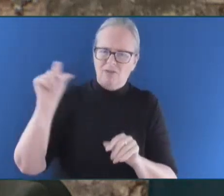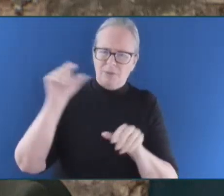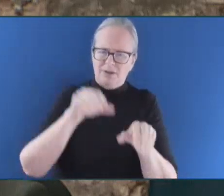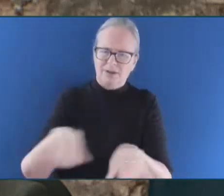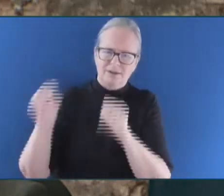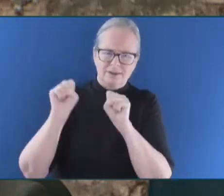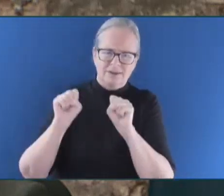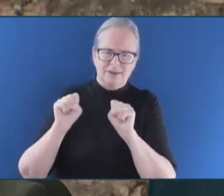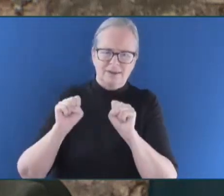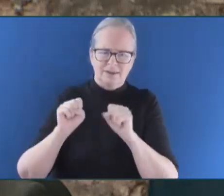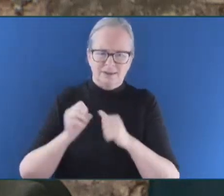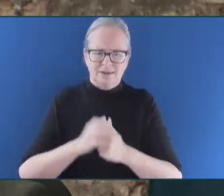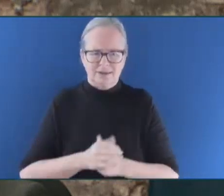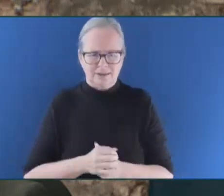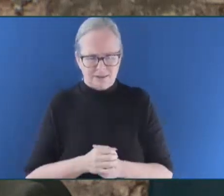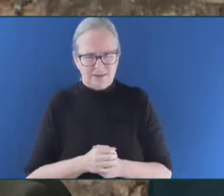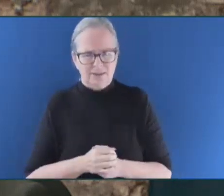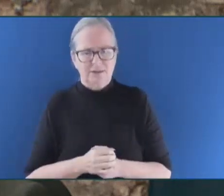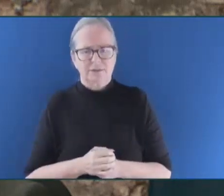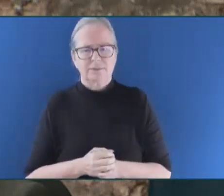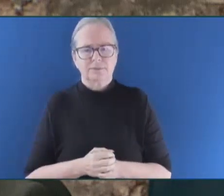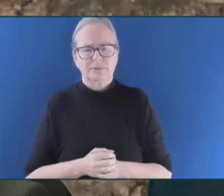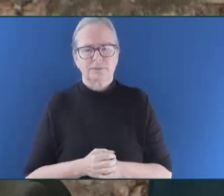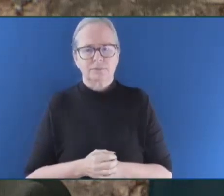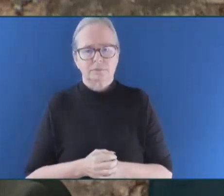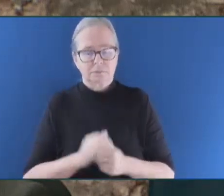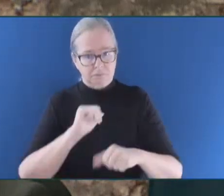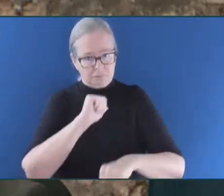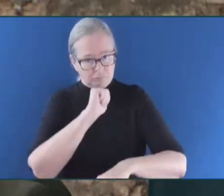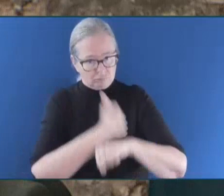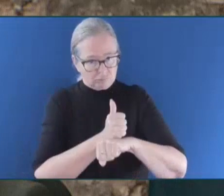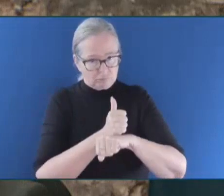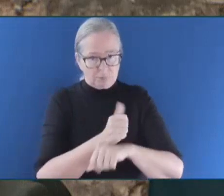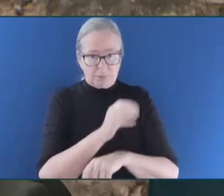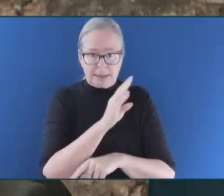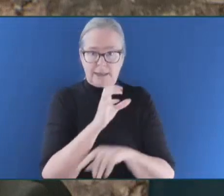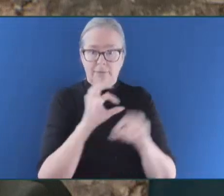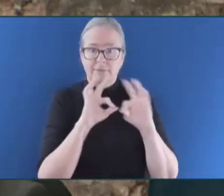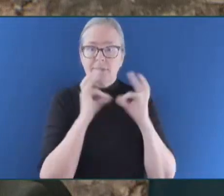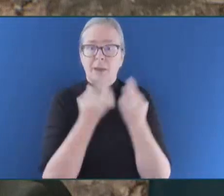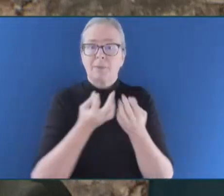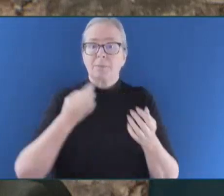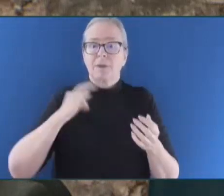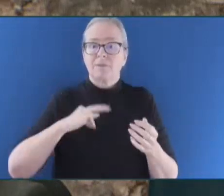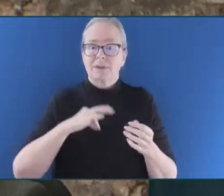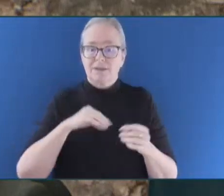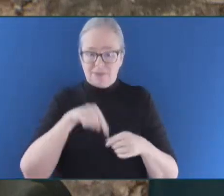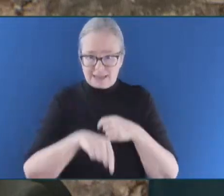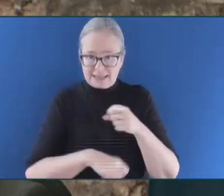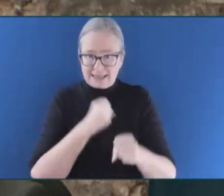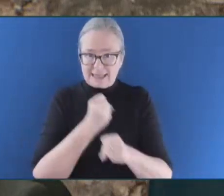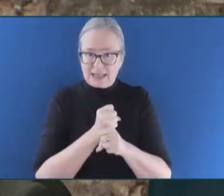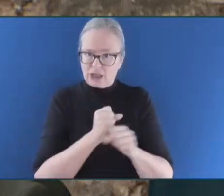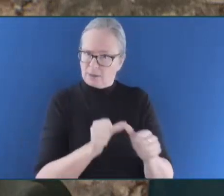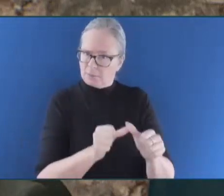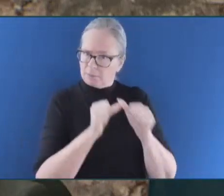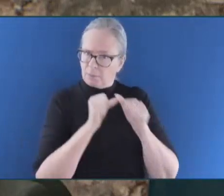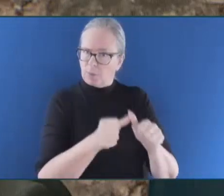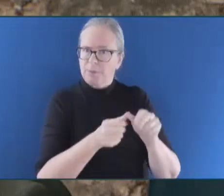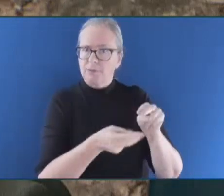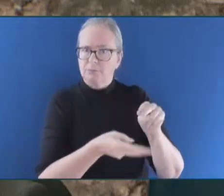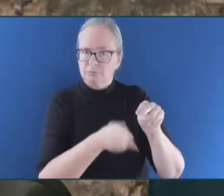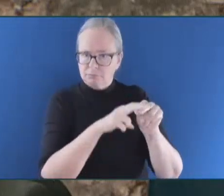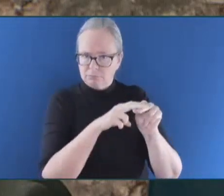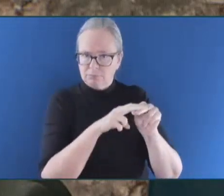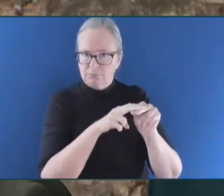You know, we brought in the BC Family Benefit, and we boosted it this year permanently. And I wonder if the member opposite, is that something that they would cut?